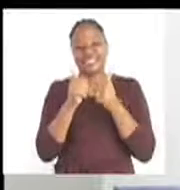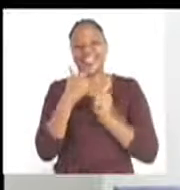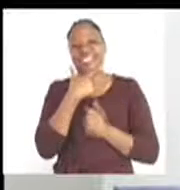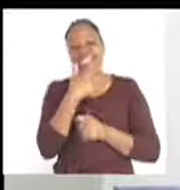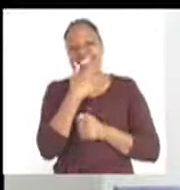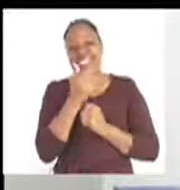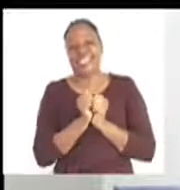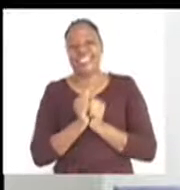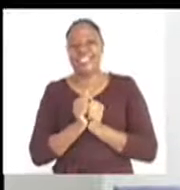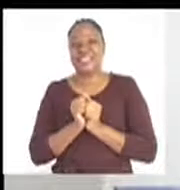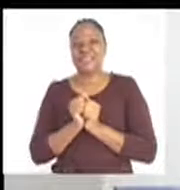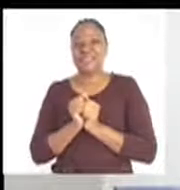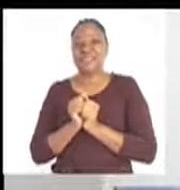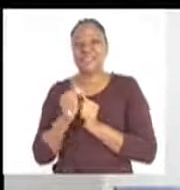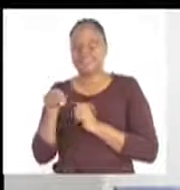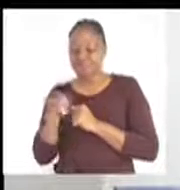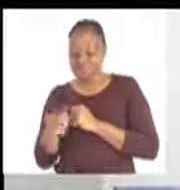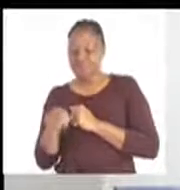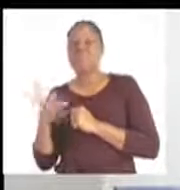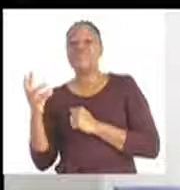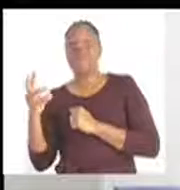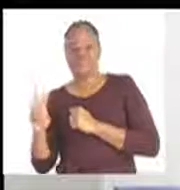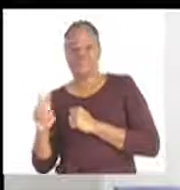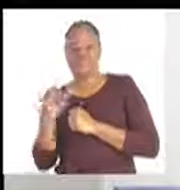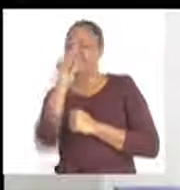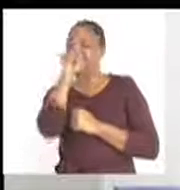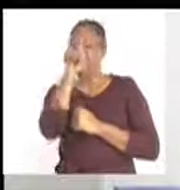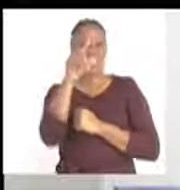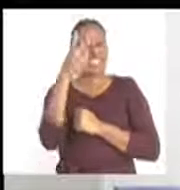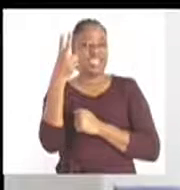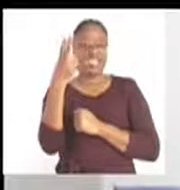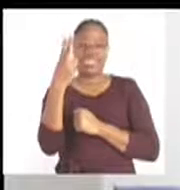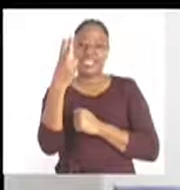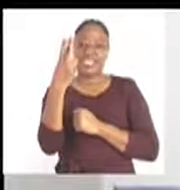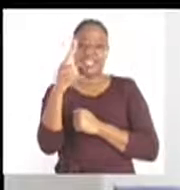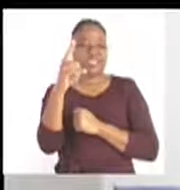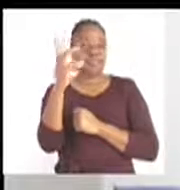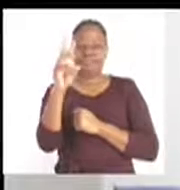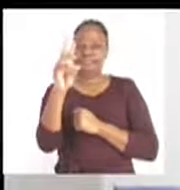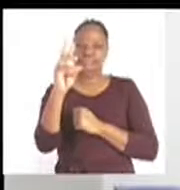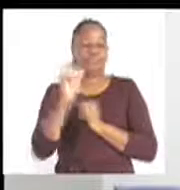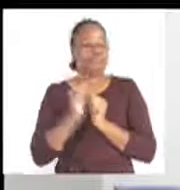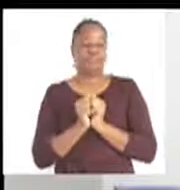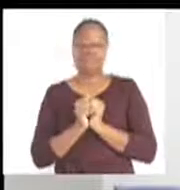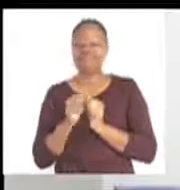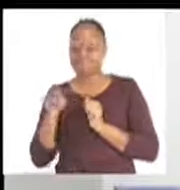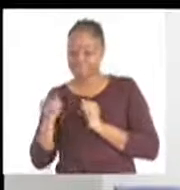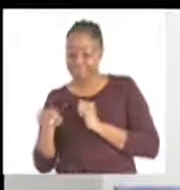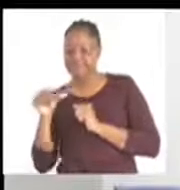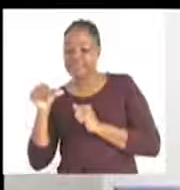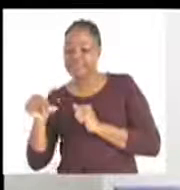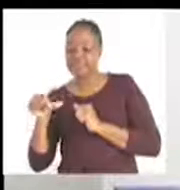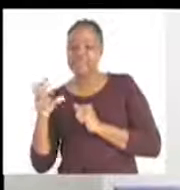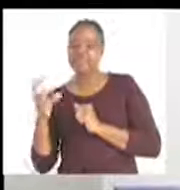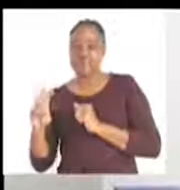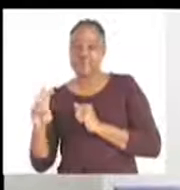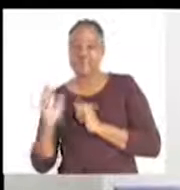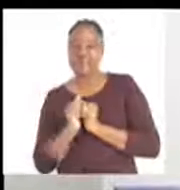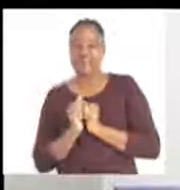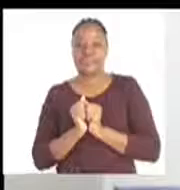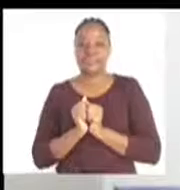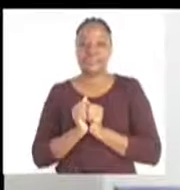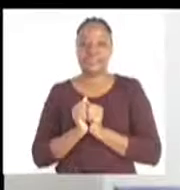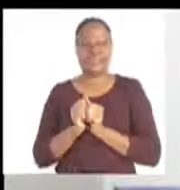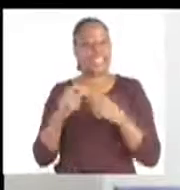interesting. This is 6, and this is not 6. So let me put it on 6. Thank you. But remember, this